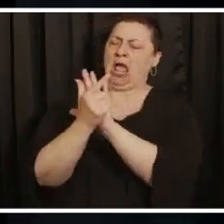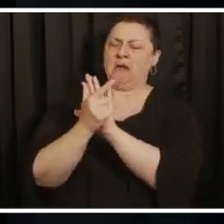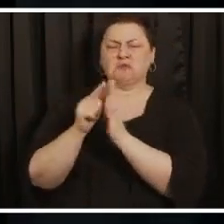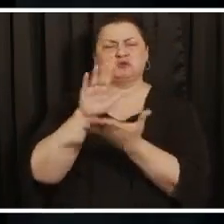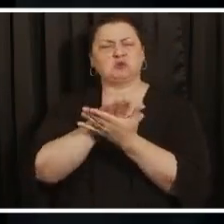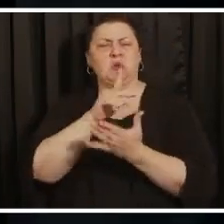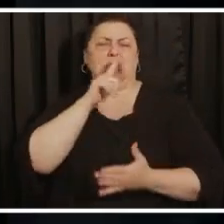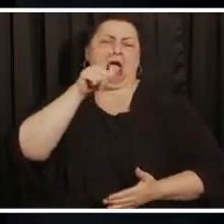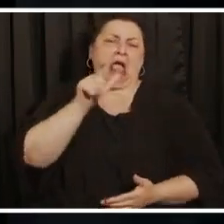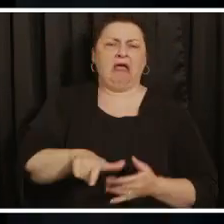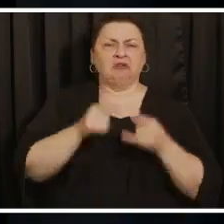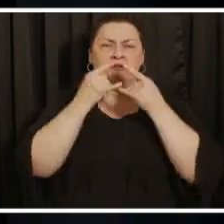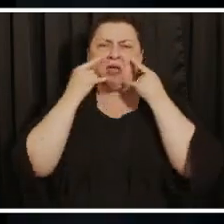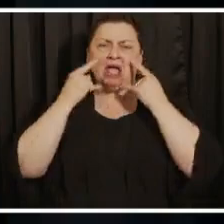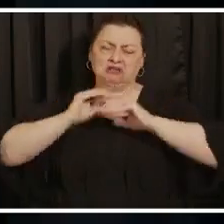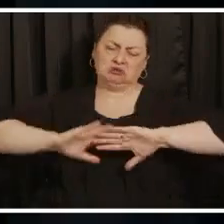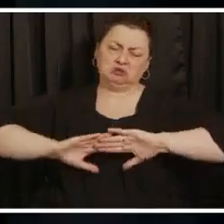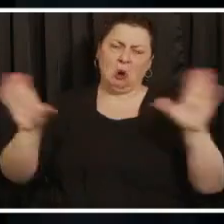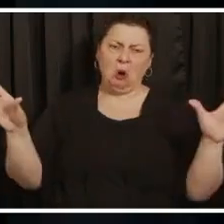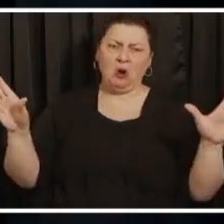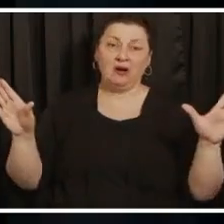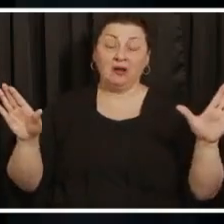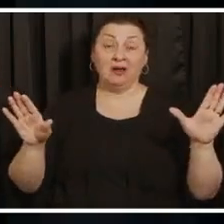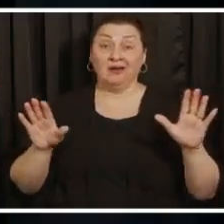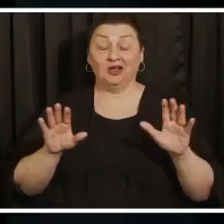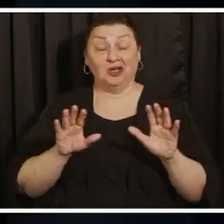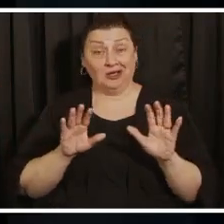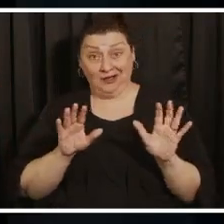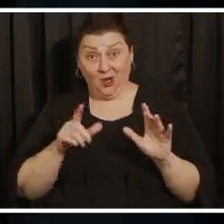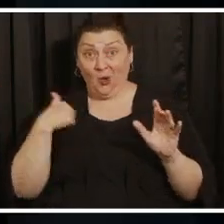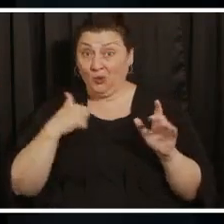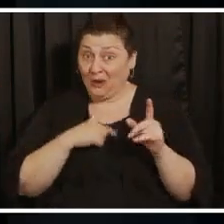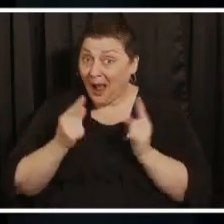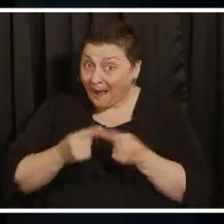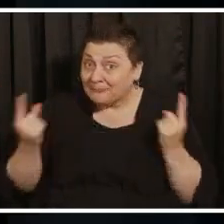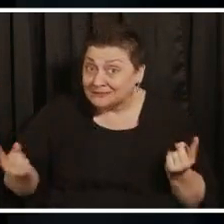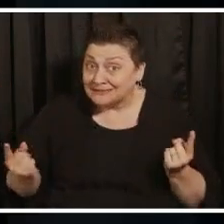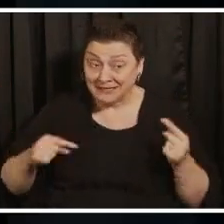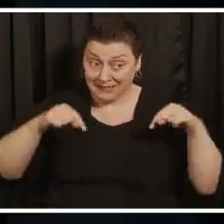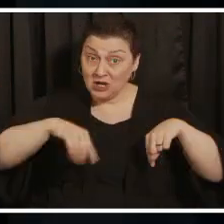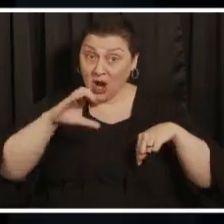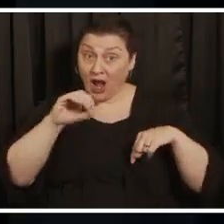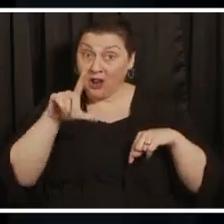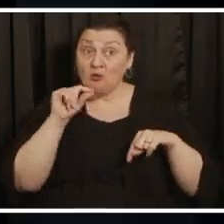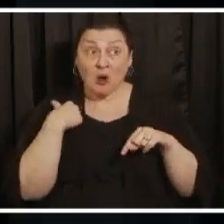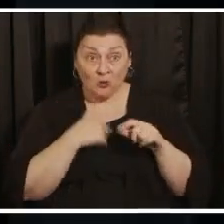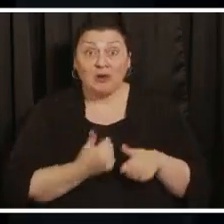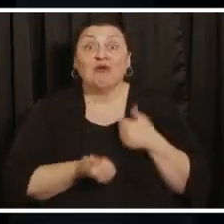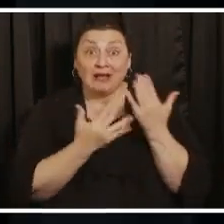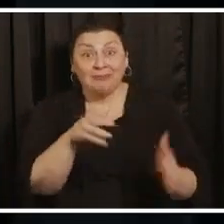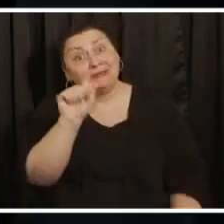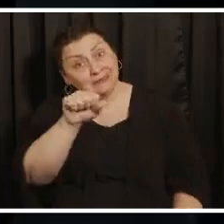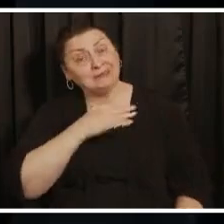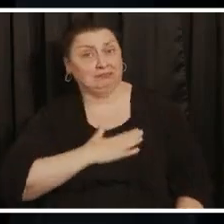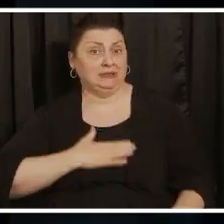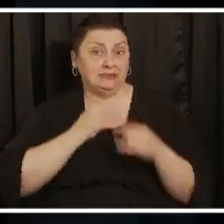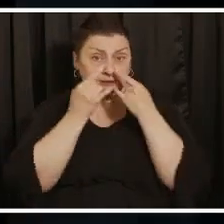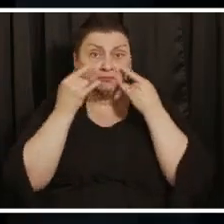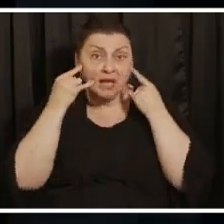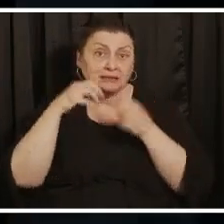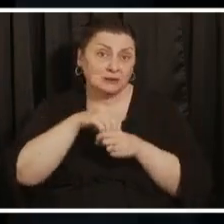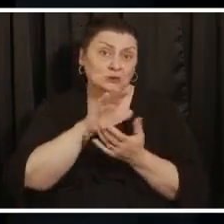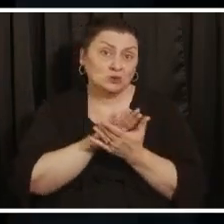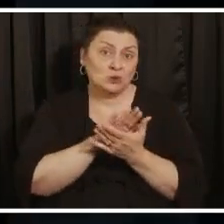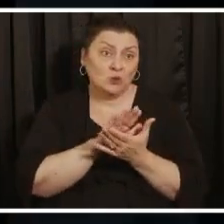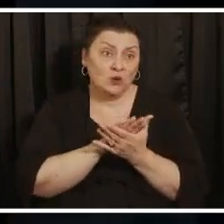not only not in that camp, we are officially recommending mask use in schools. So we are taking a very different tack than states where